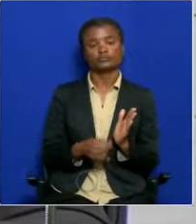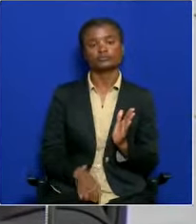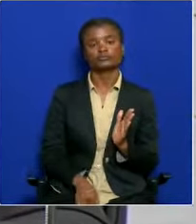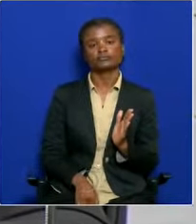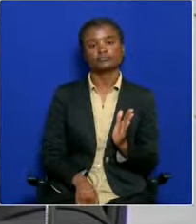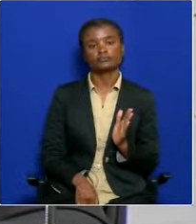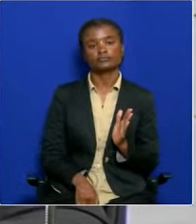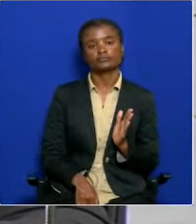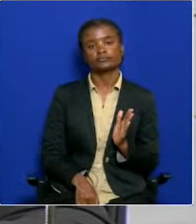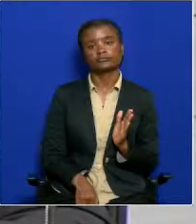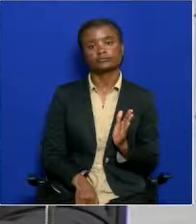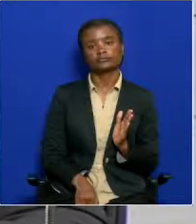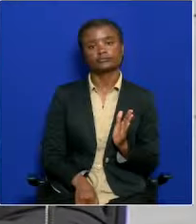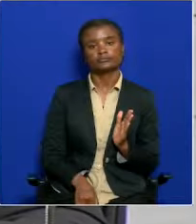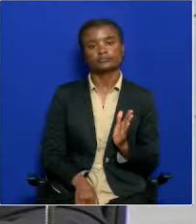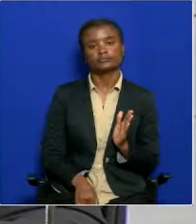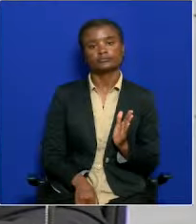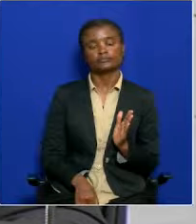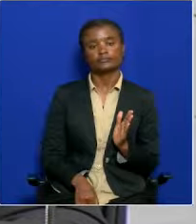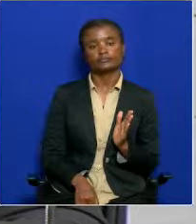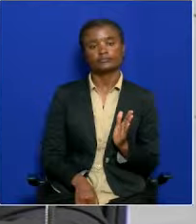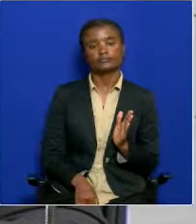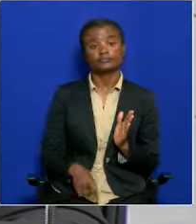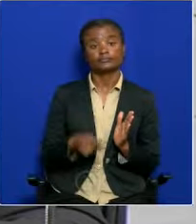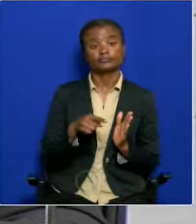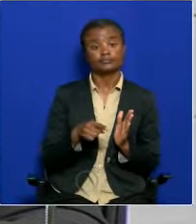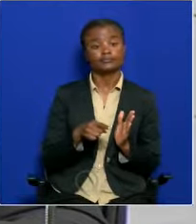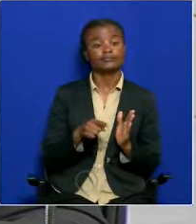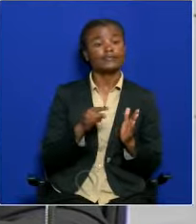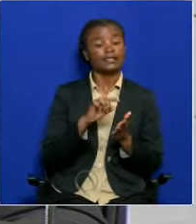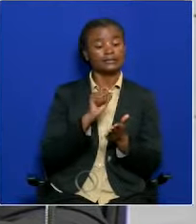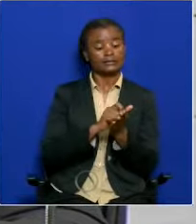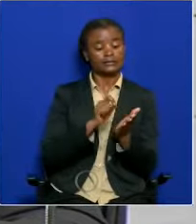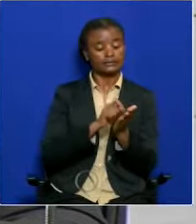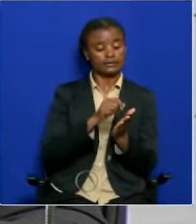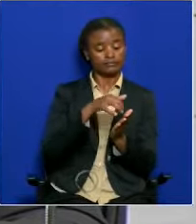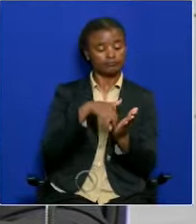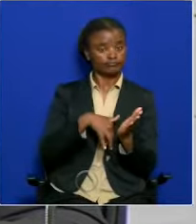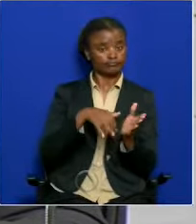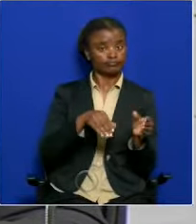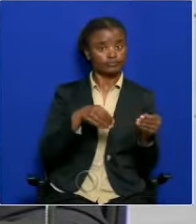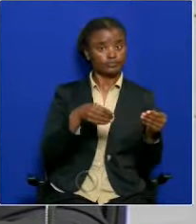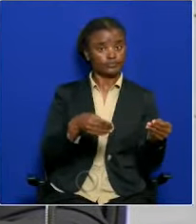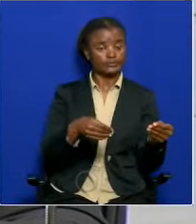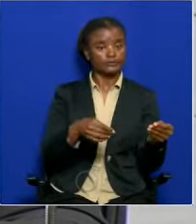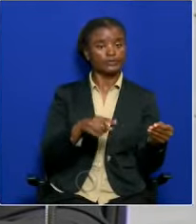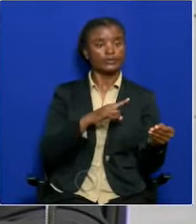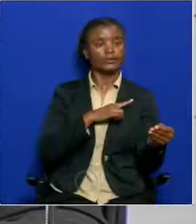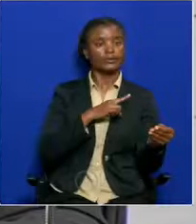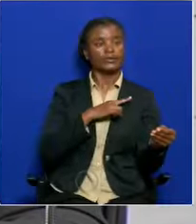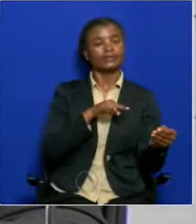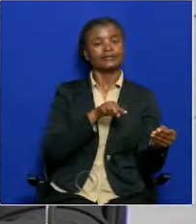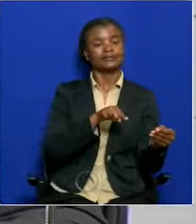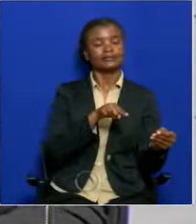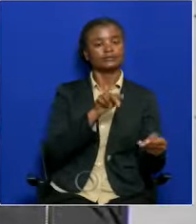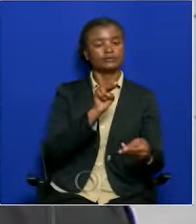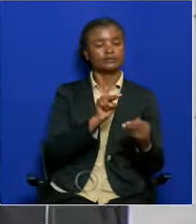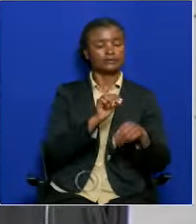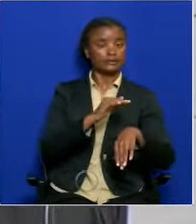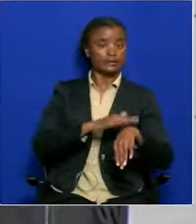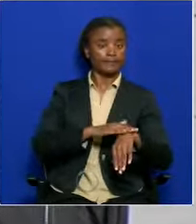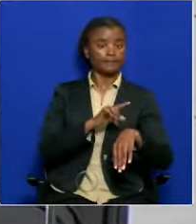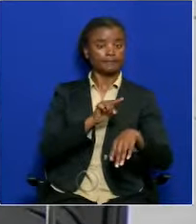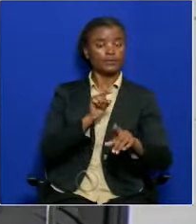this supplementary witness statement for the limited purpose of clarifying certain aspects of my